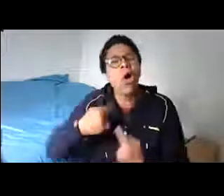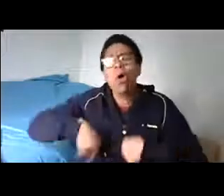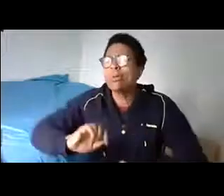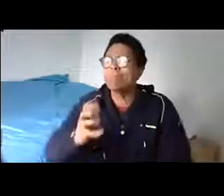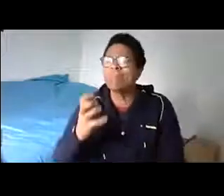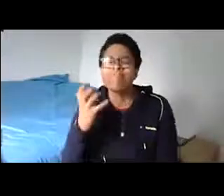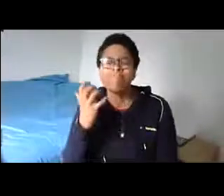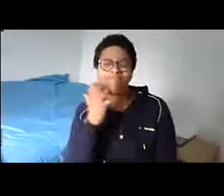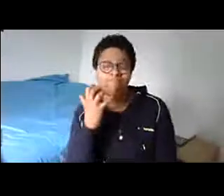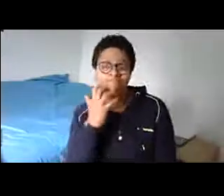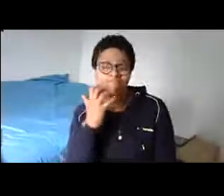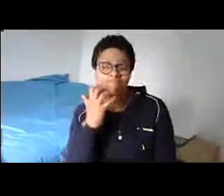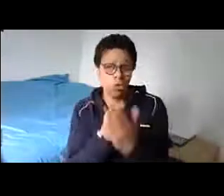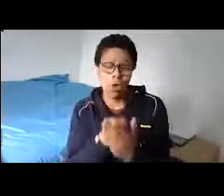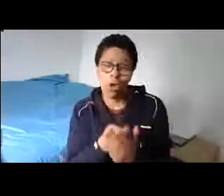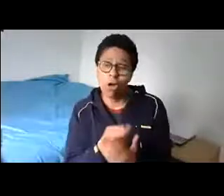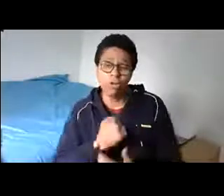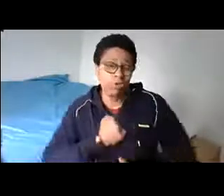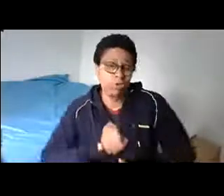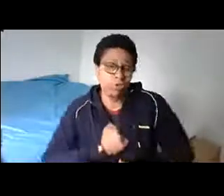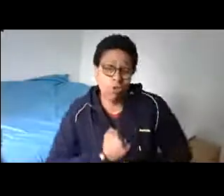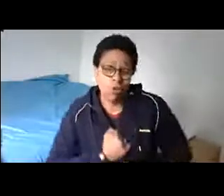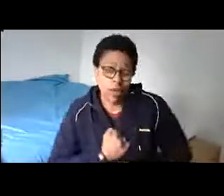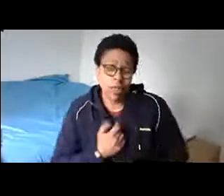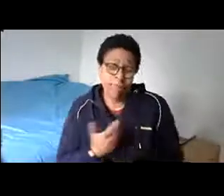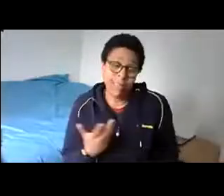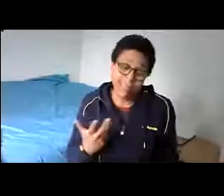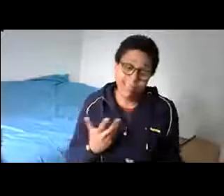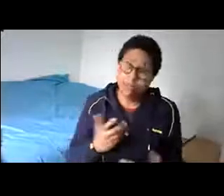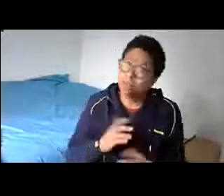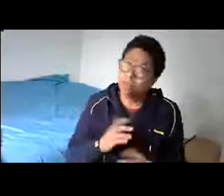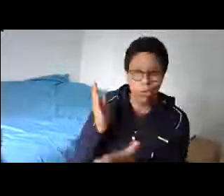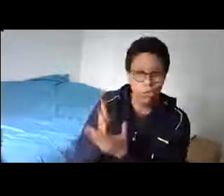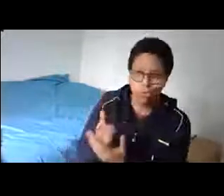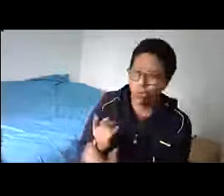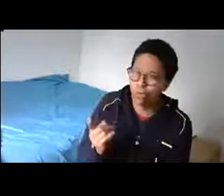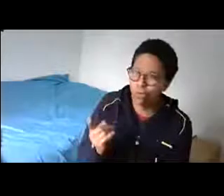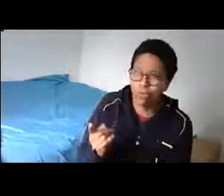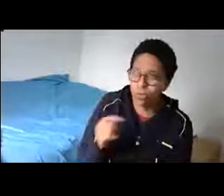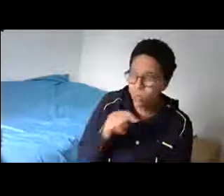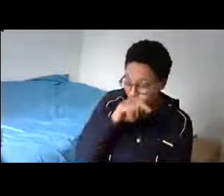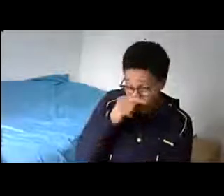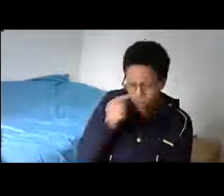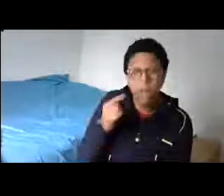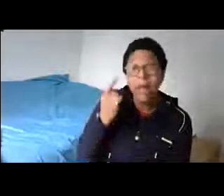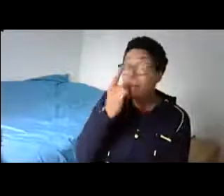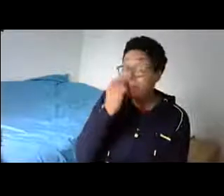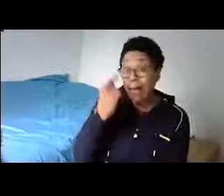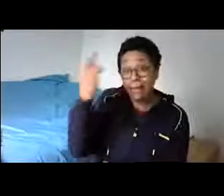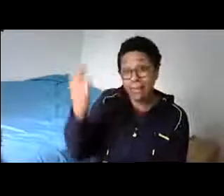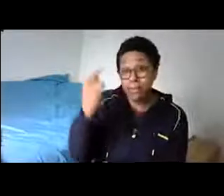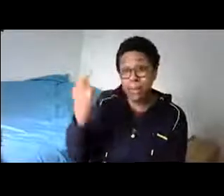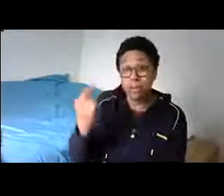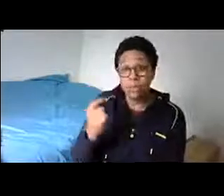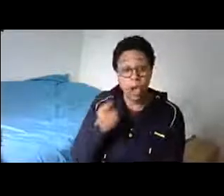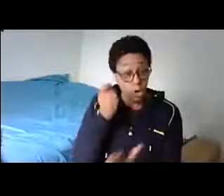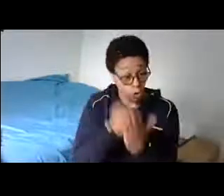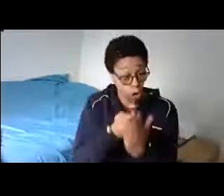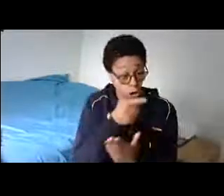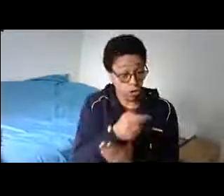anything about it. It's really not true. They have power to reduce charges, and they have power